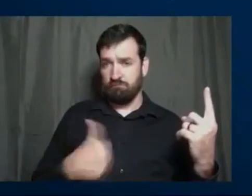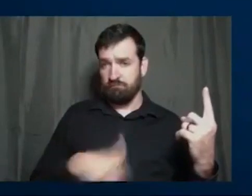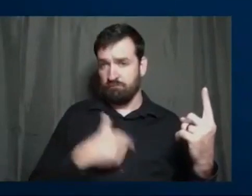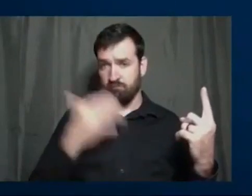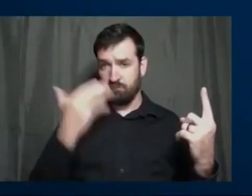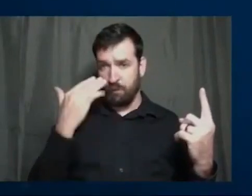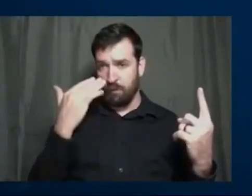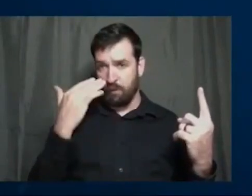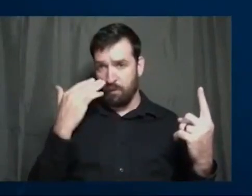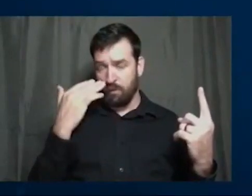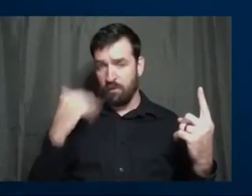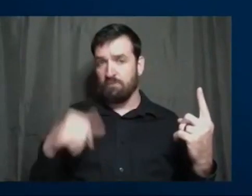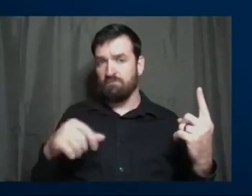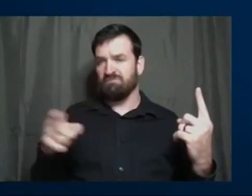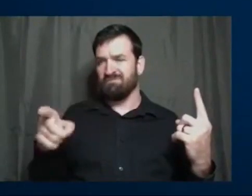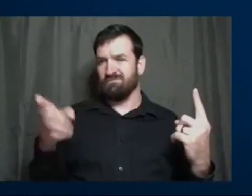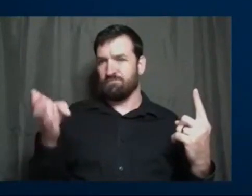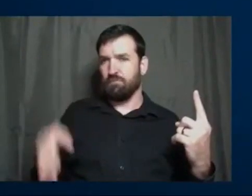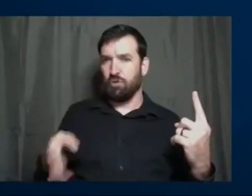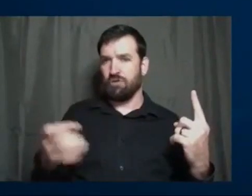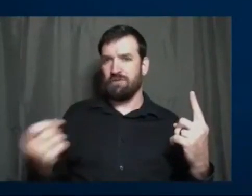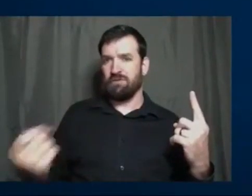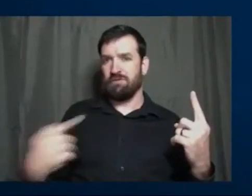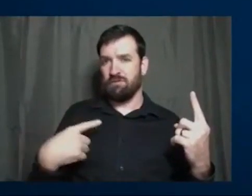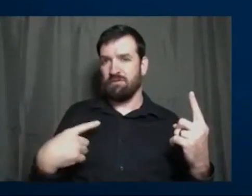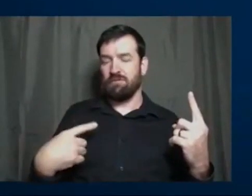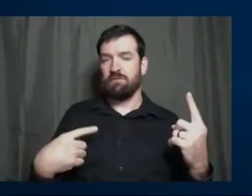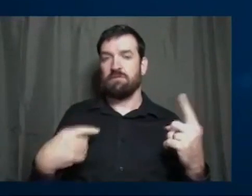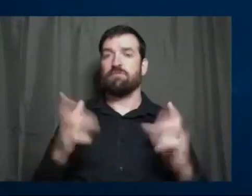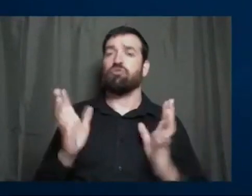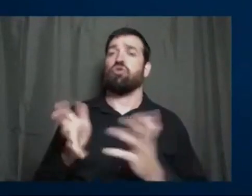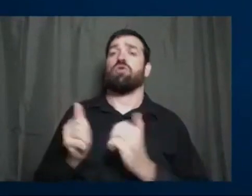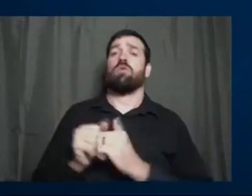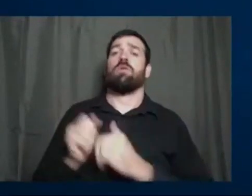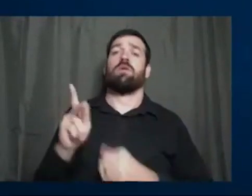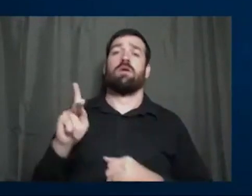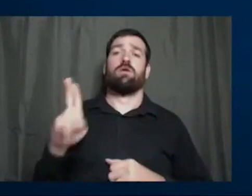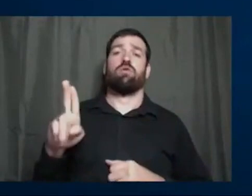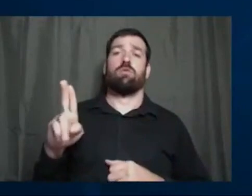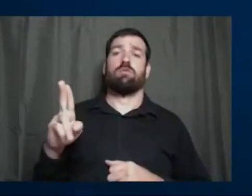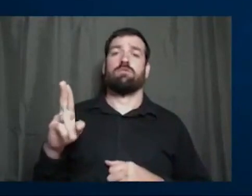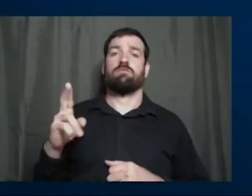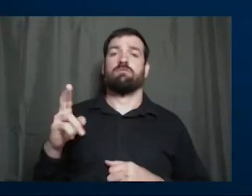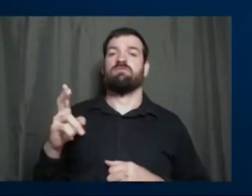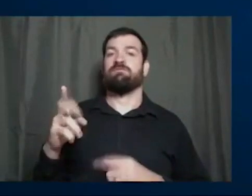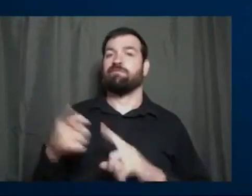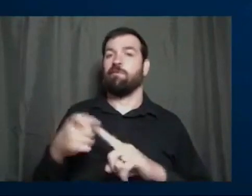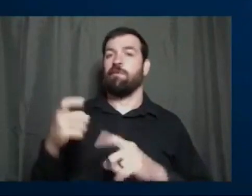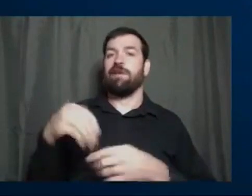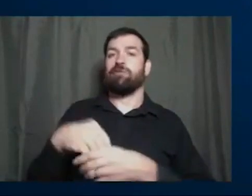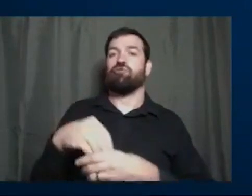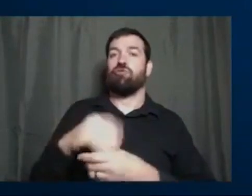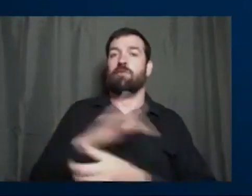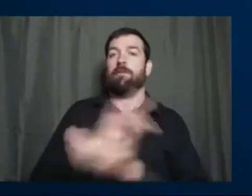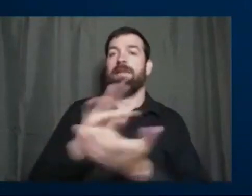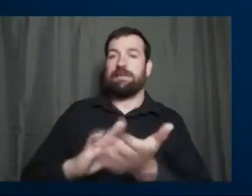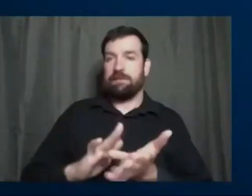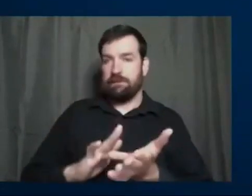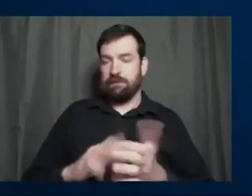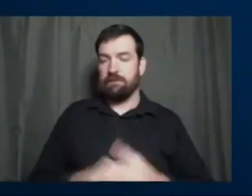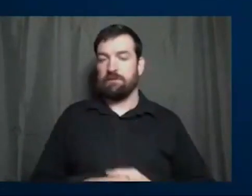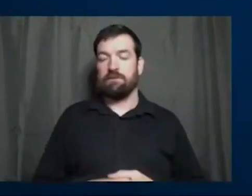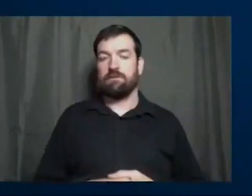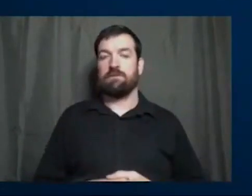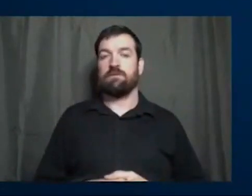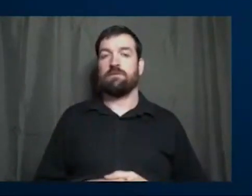a person that writes in and said they've been talking with KU and someone in internal medicine, and they're talking that they're seeing a